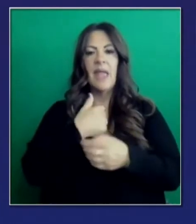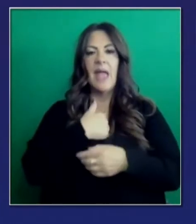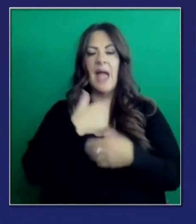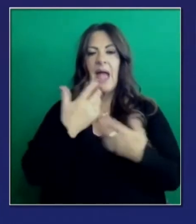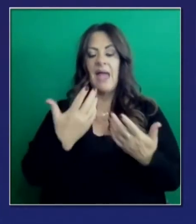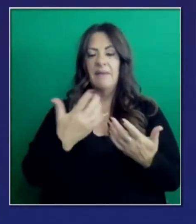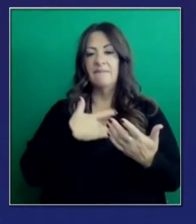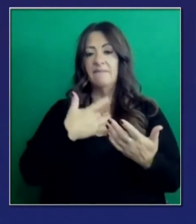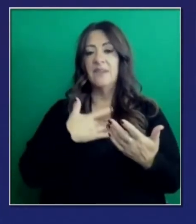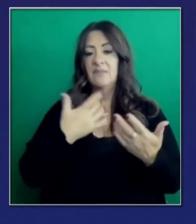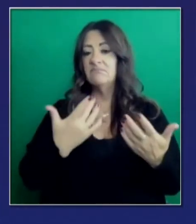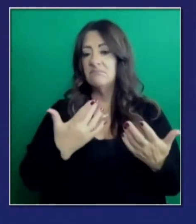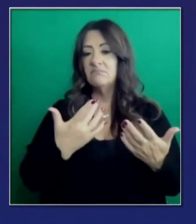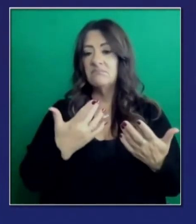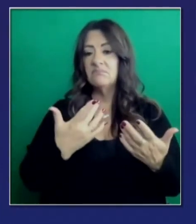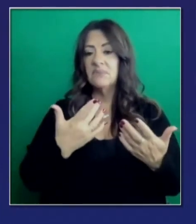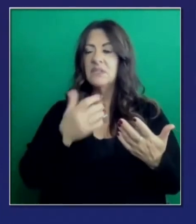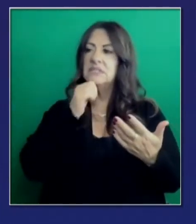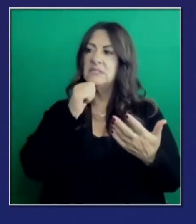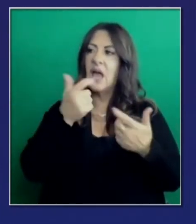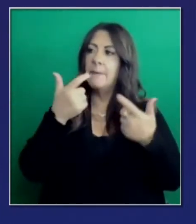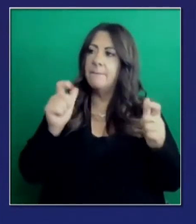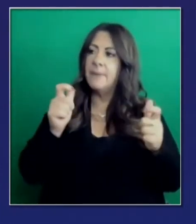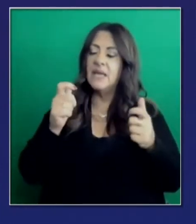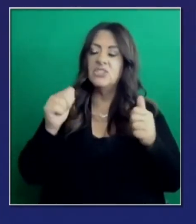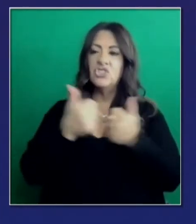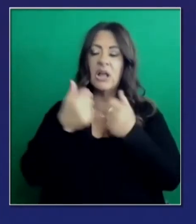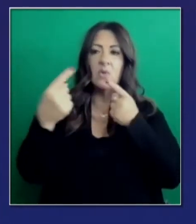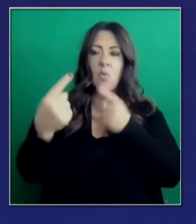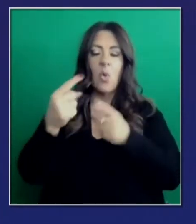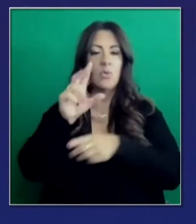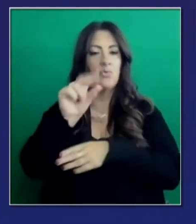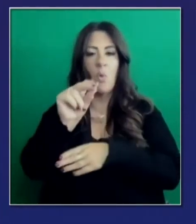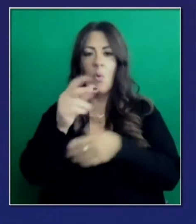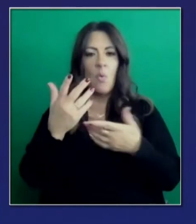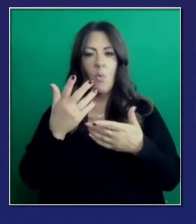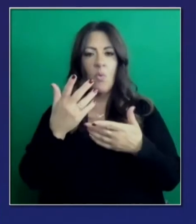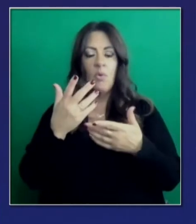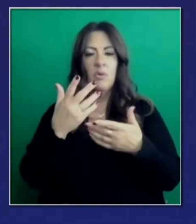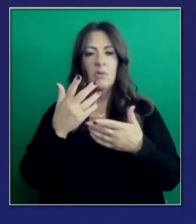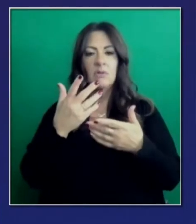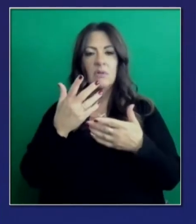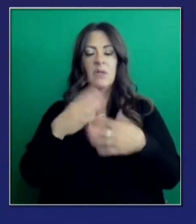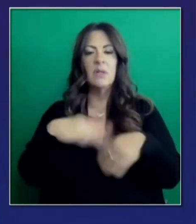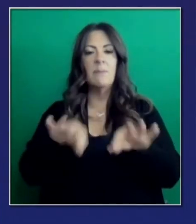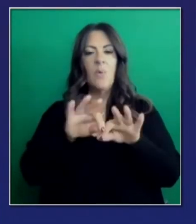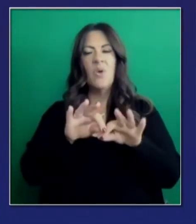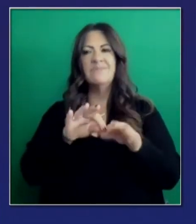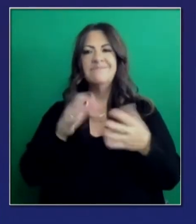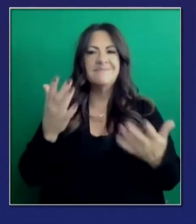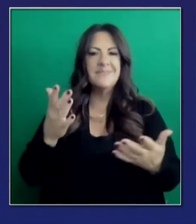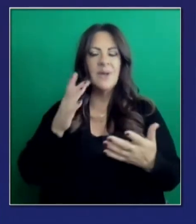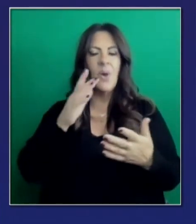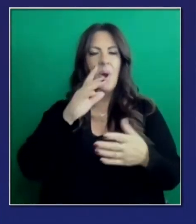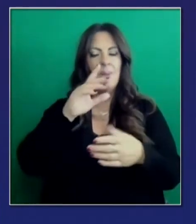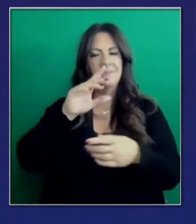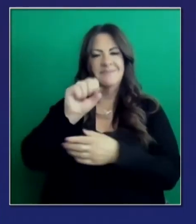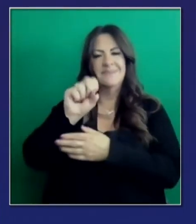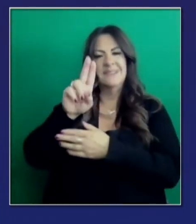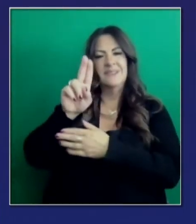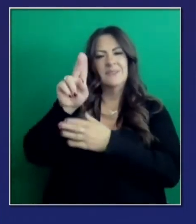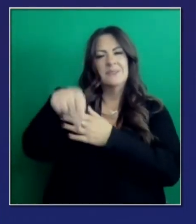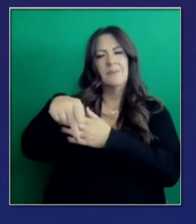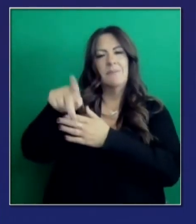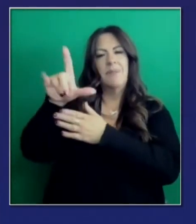particularly challenging goal to meet, save one major caveat, and that's supply. And that's foundational. Of course, there